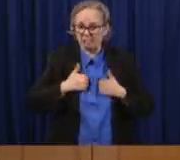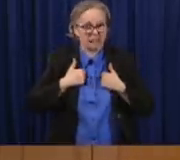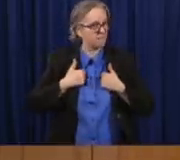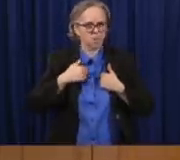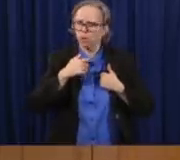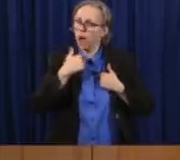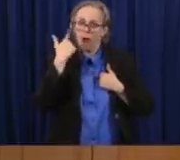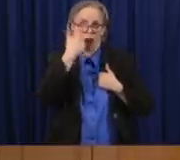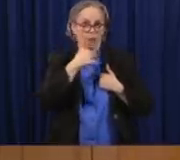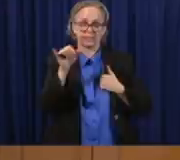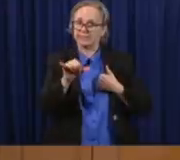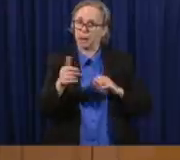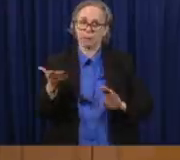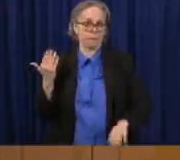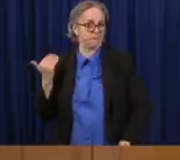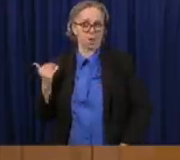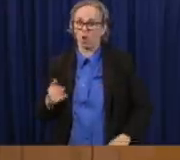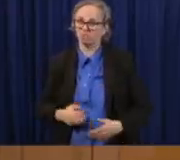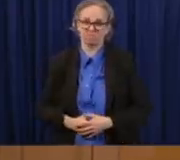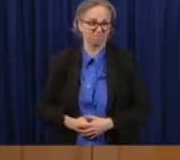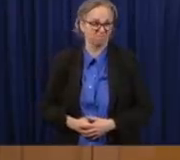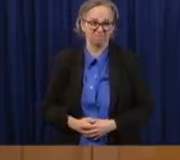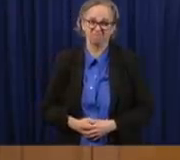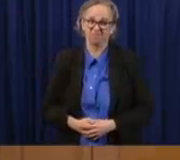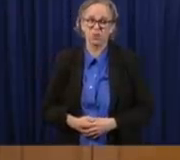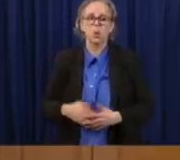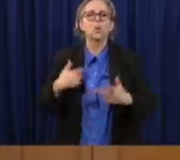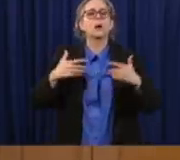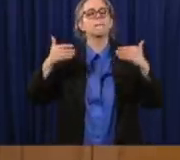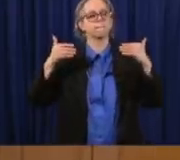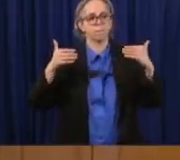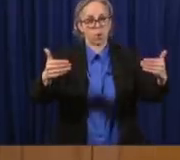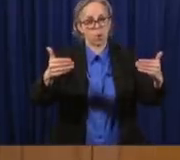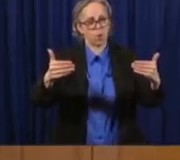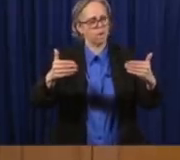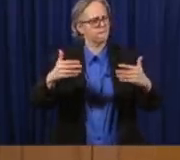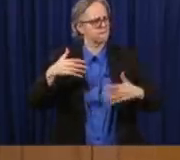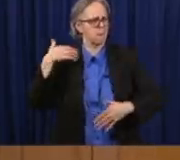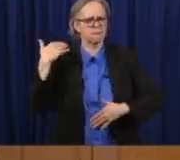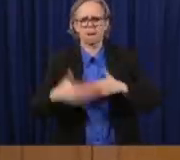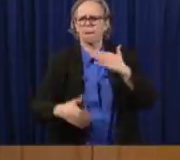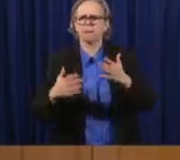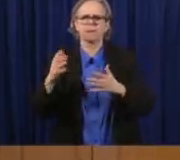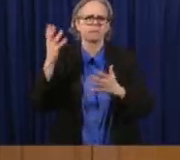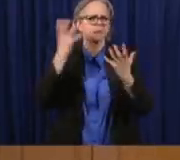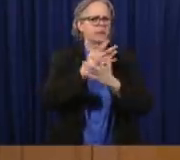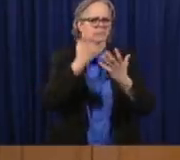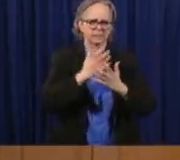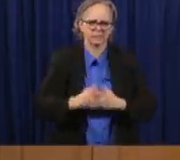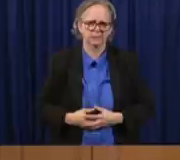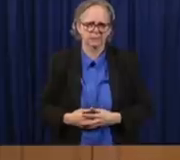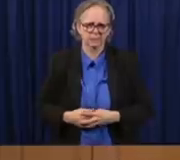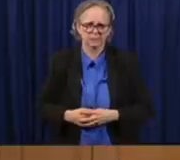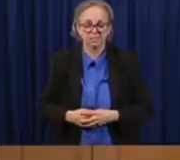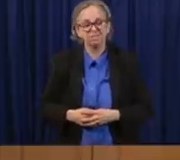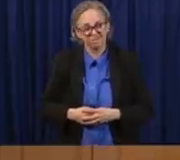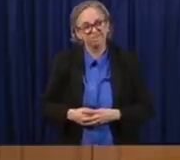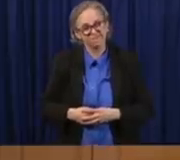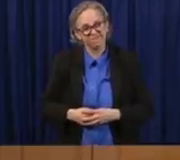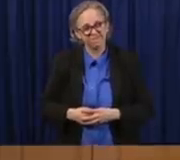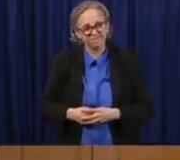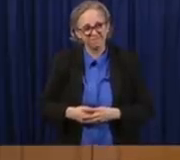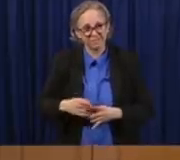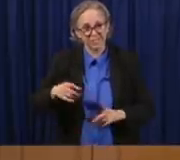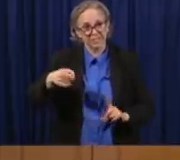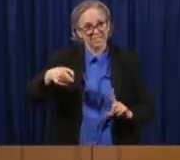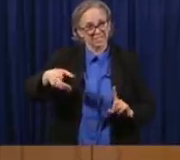moving forward in the most amazing ways. And once we accept it, and I'm telling you, everyone, we're accepting this slowly. Every